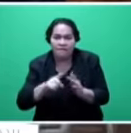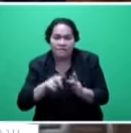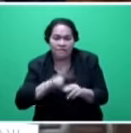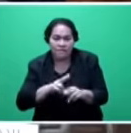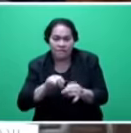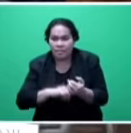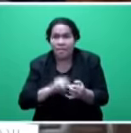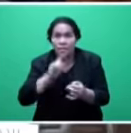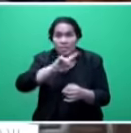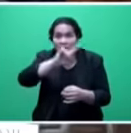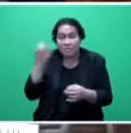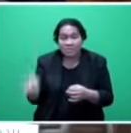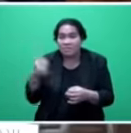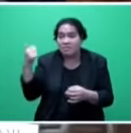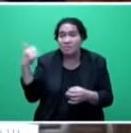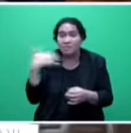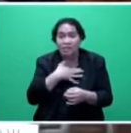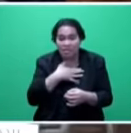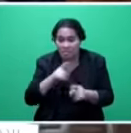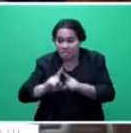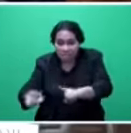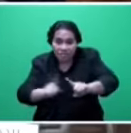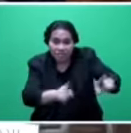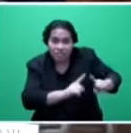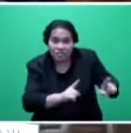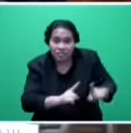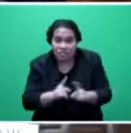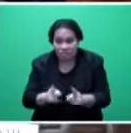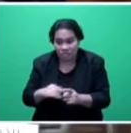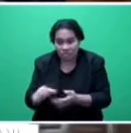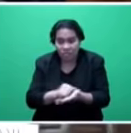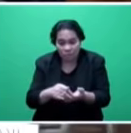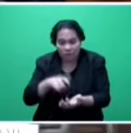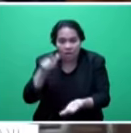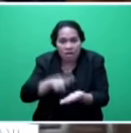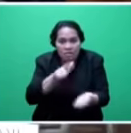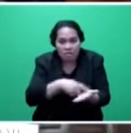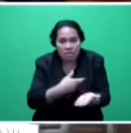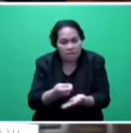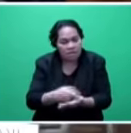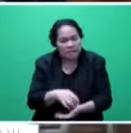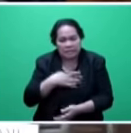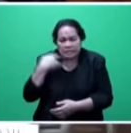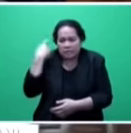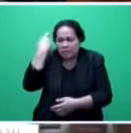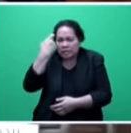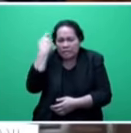than 1,600 items in the 2020-21 national budget is worrying and uncalled for, to say the